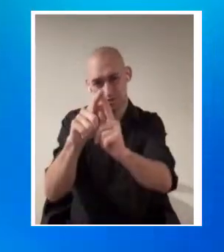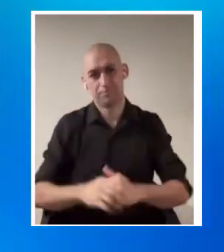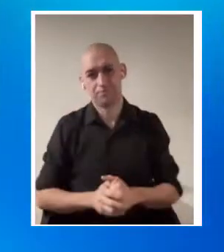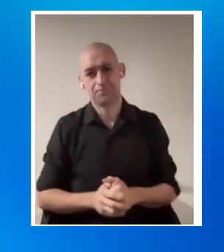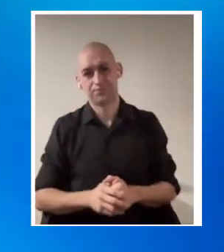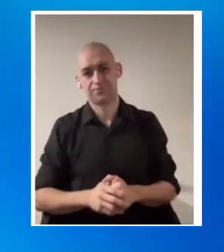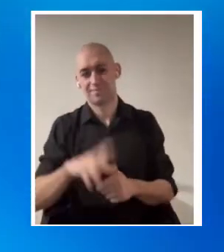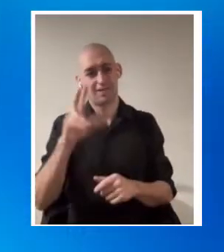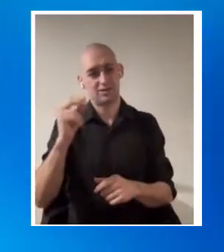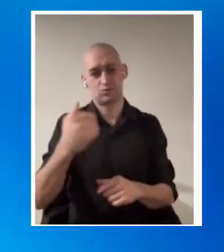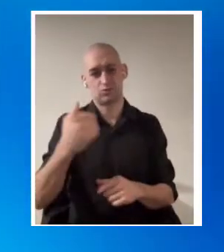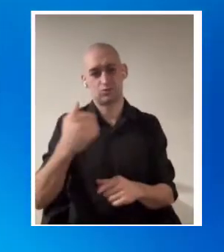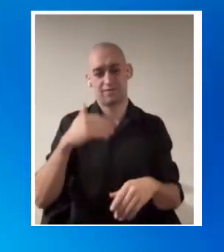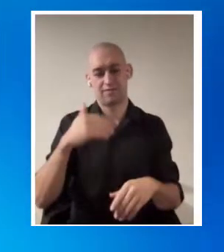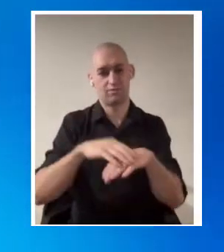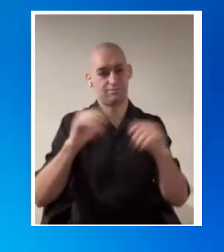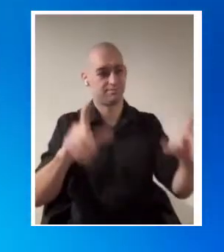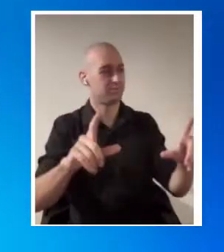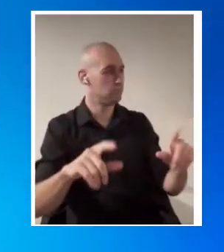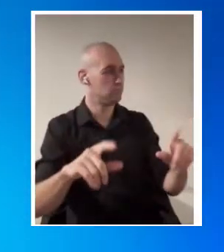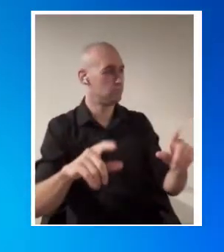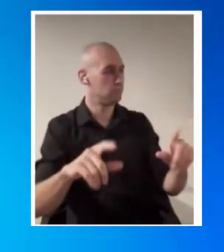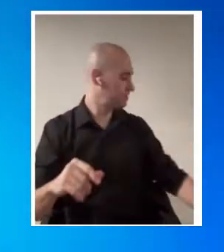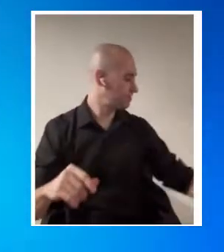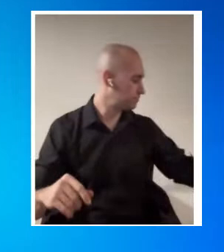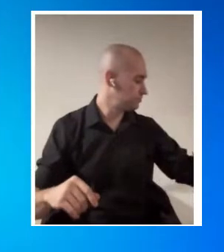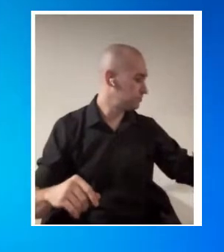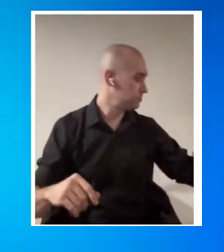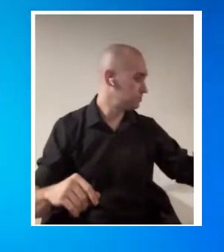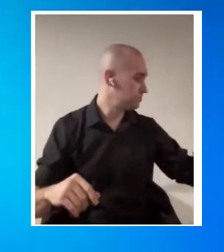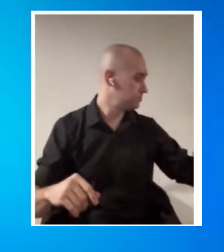have that on my monitor. So,